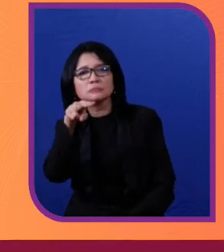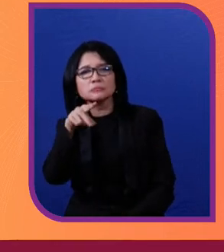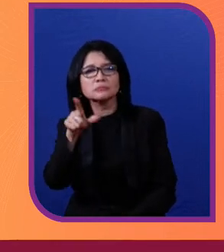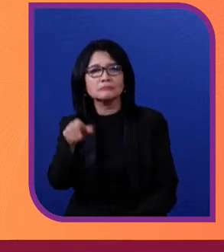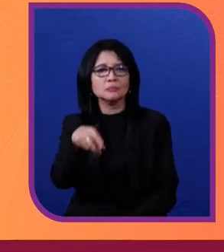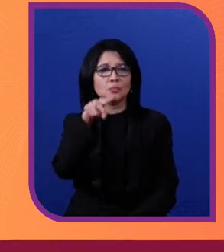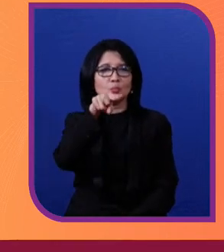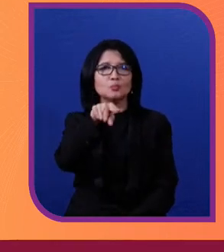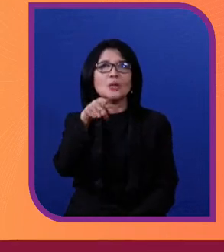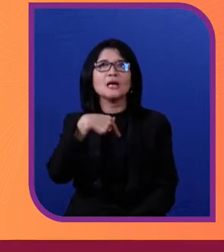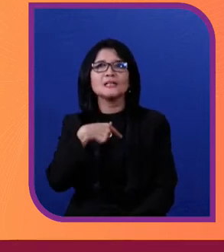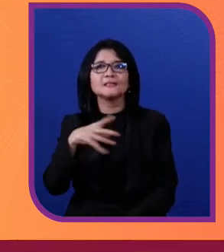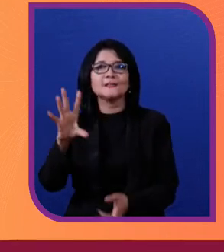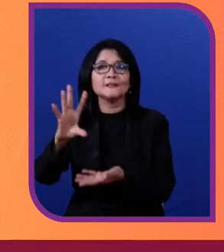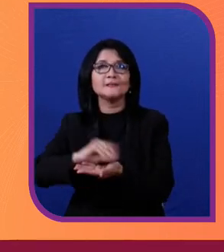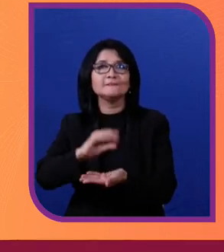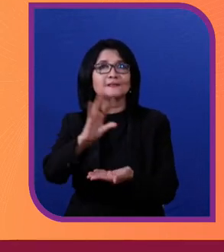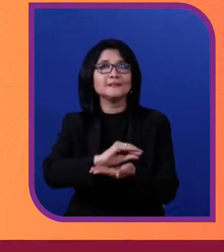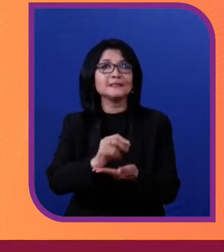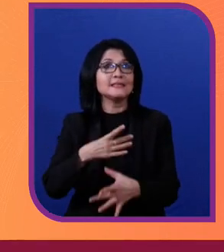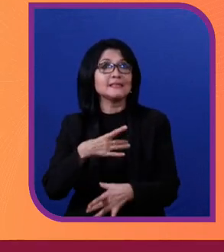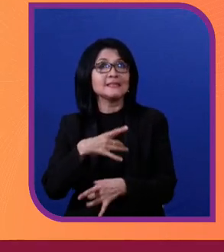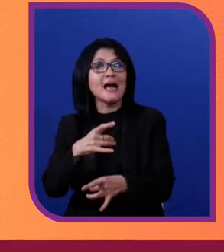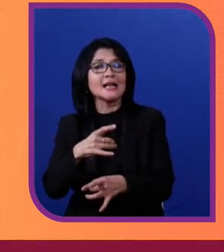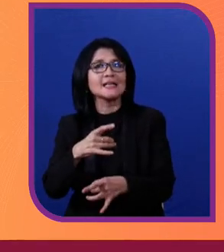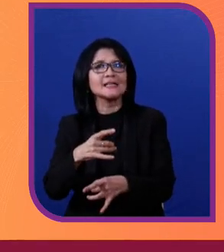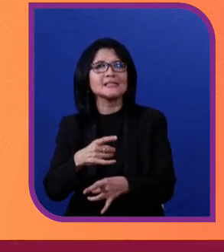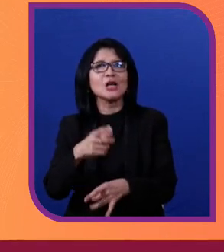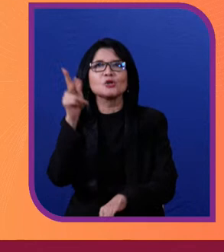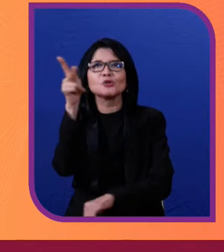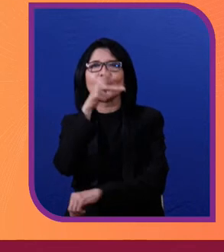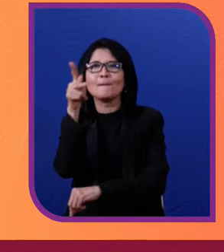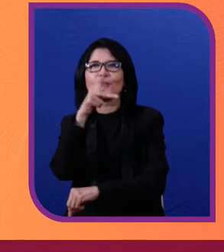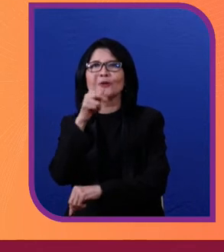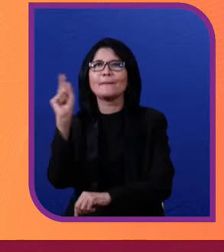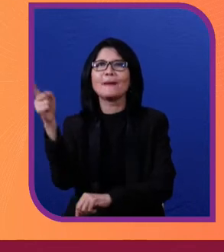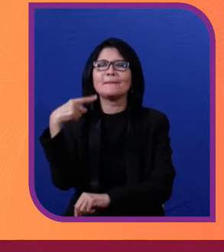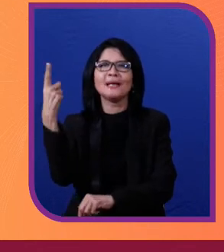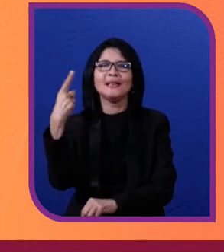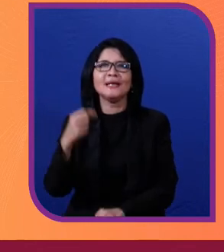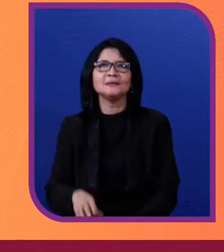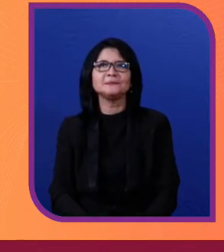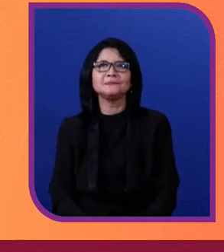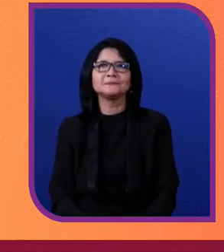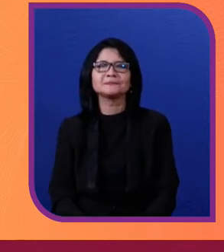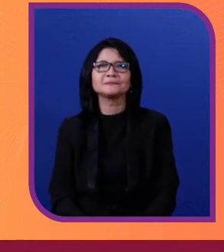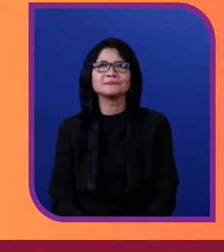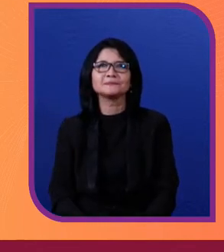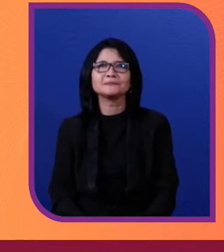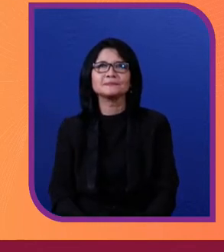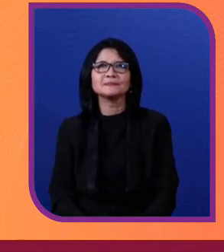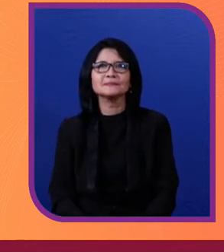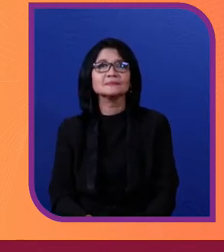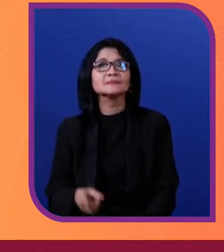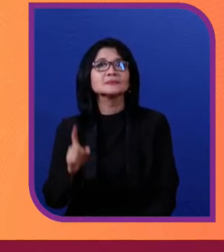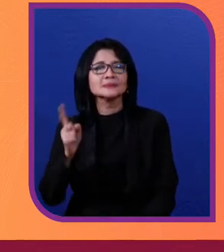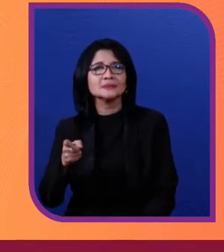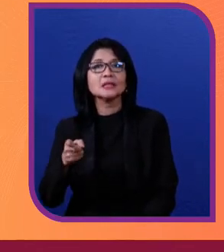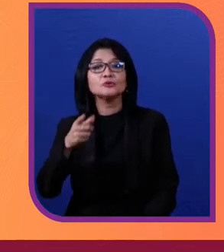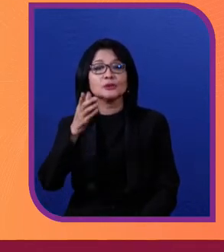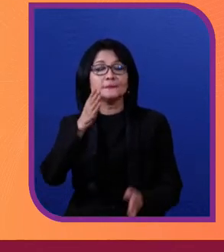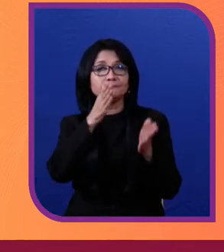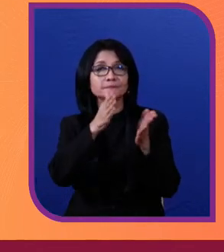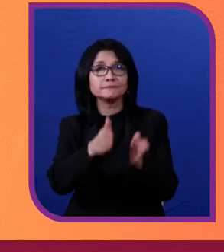with atraktif by government and alongside use the financial software for that the